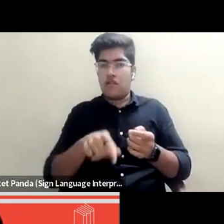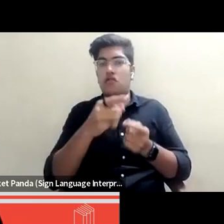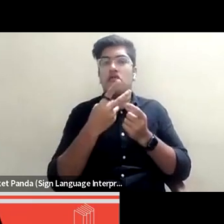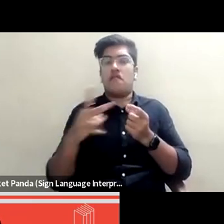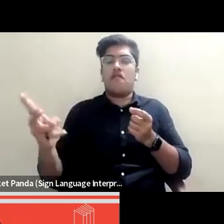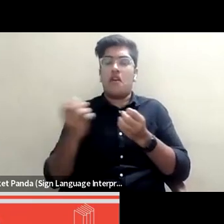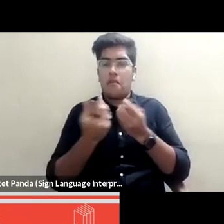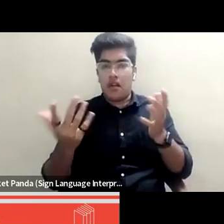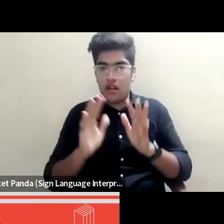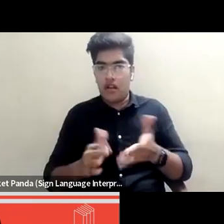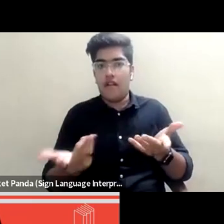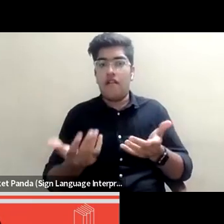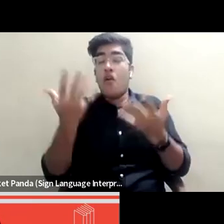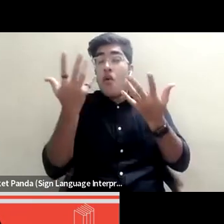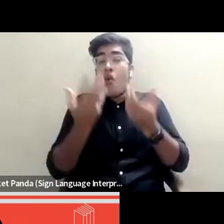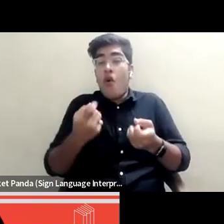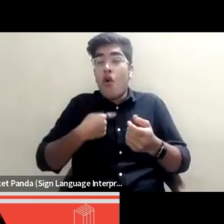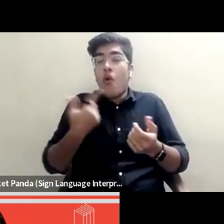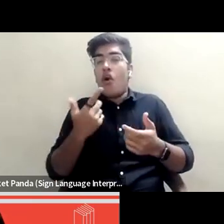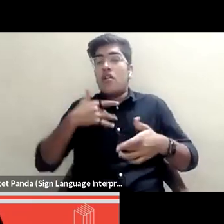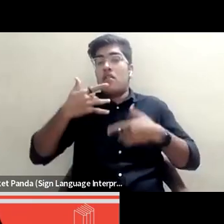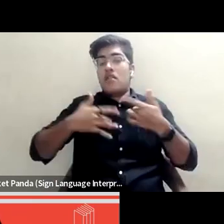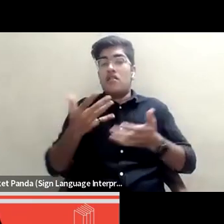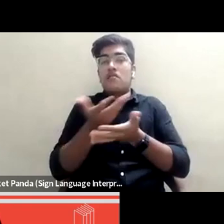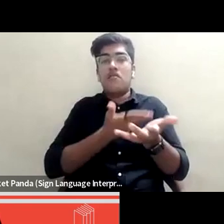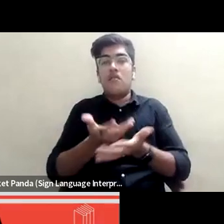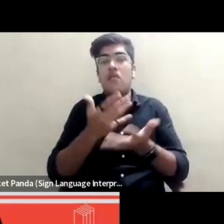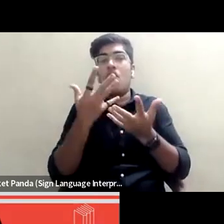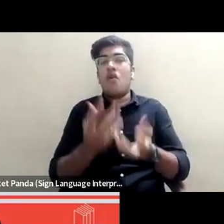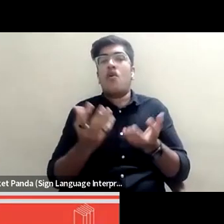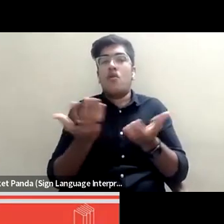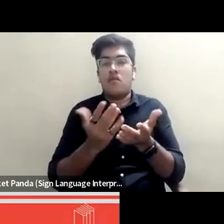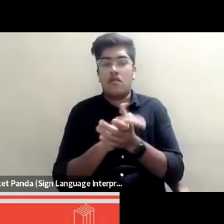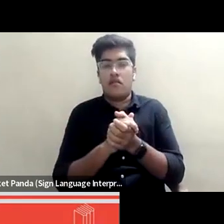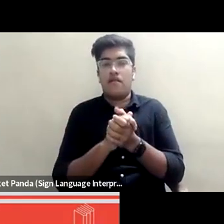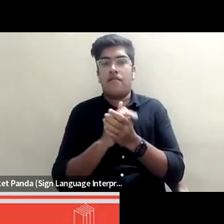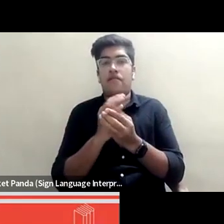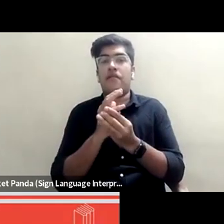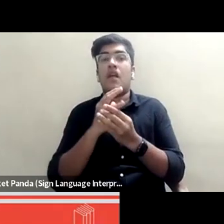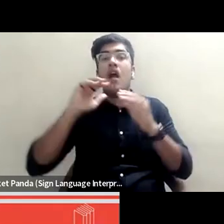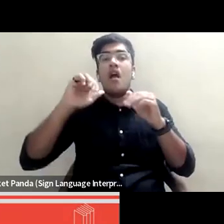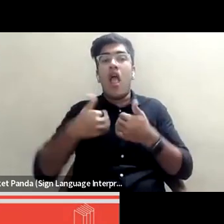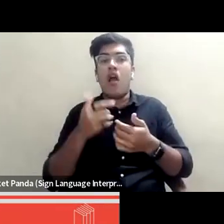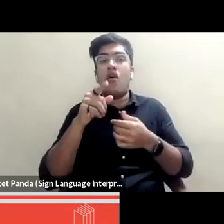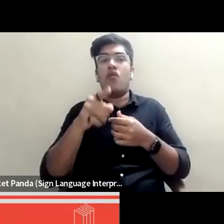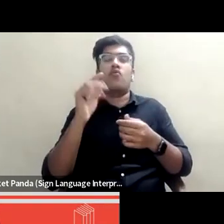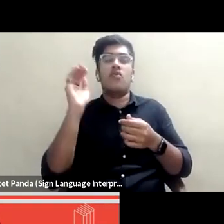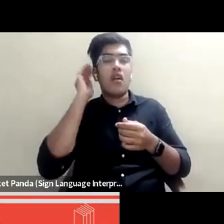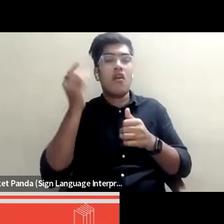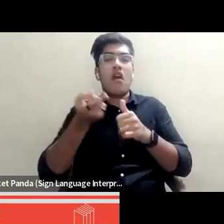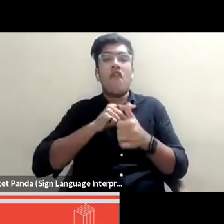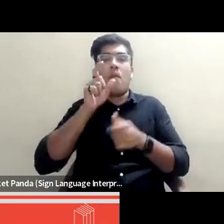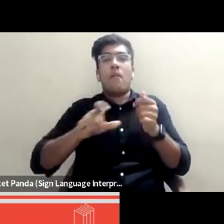perhaps interests me and what perhaps our audience would also be interested was, how did you sort of hear from the